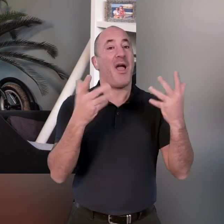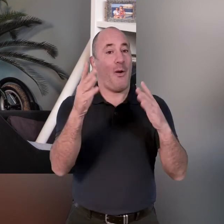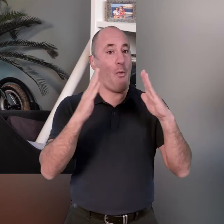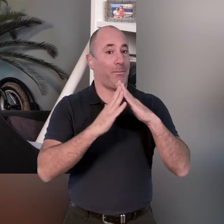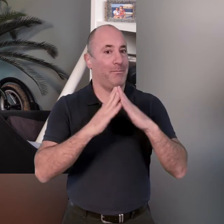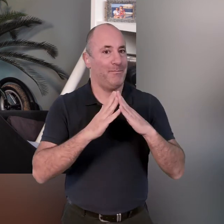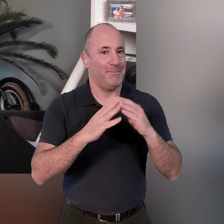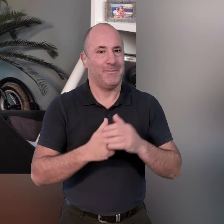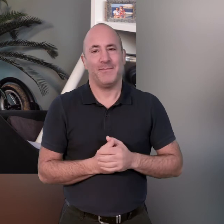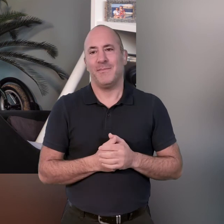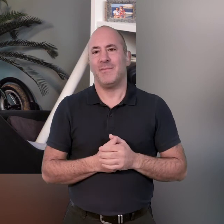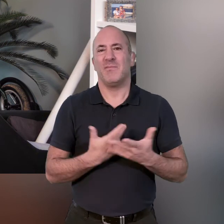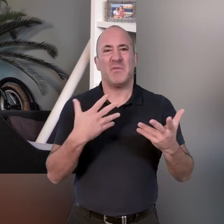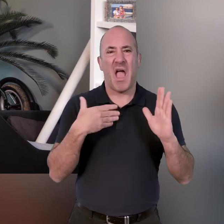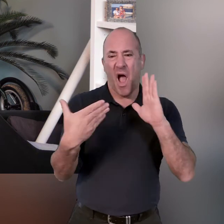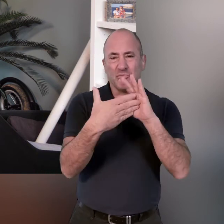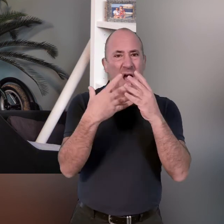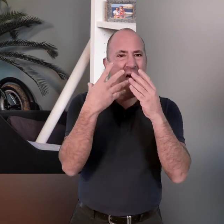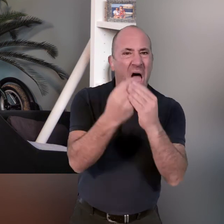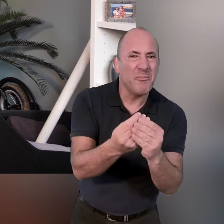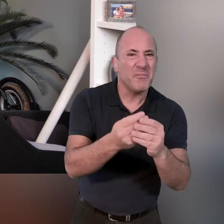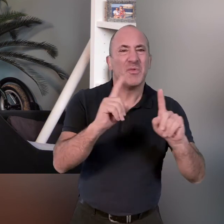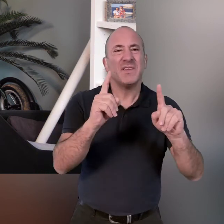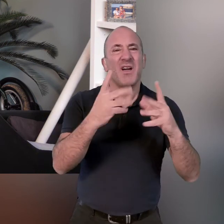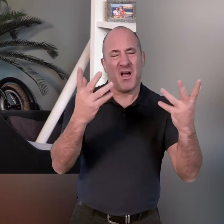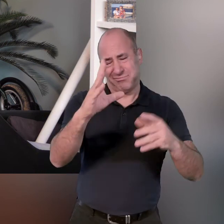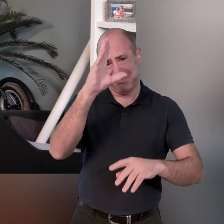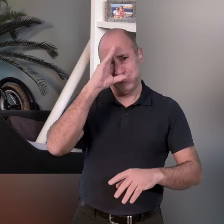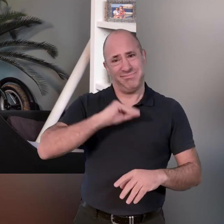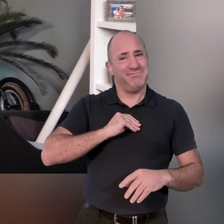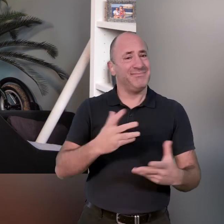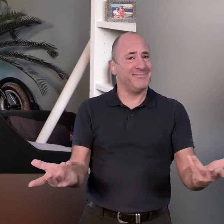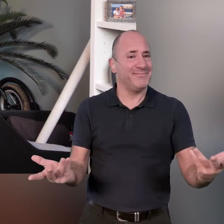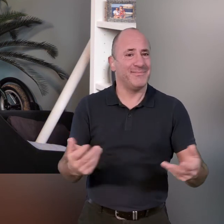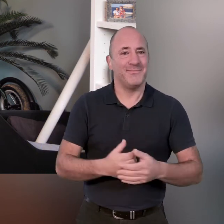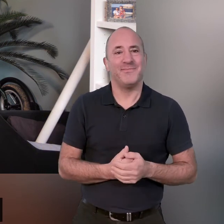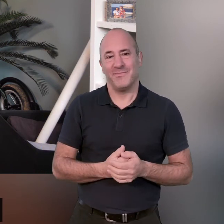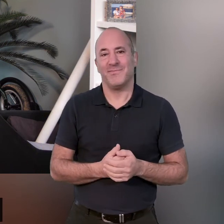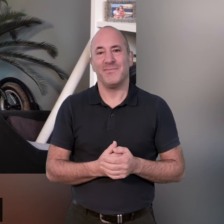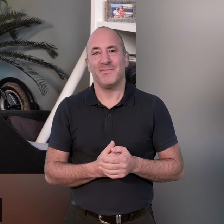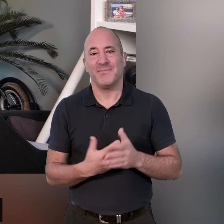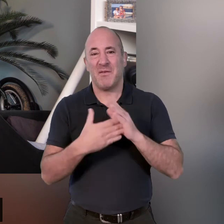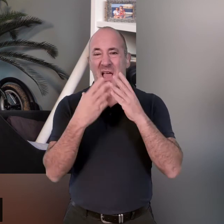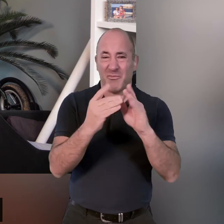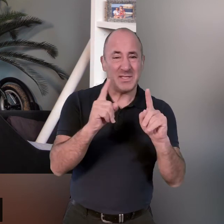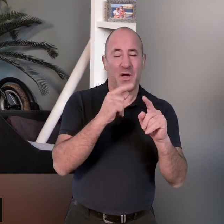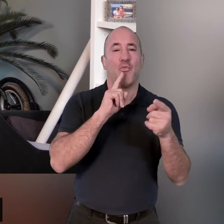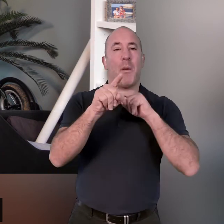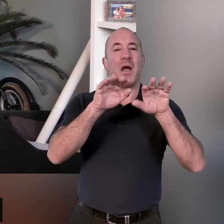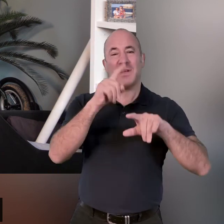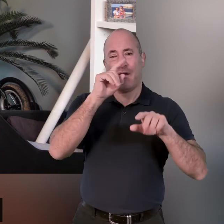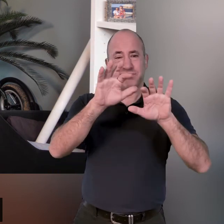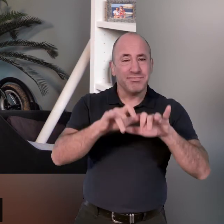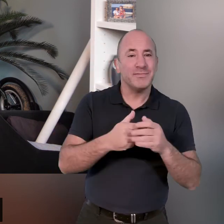sessions at home. If you do need any extra help, then that is what I am here for. So if you need any extra help, let me know in